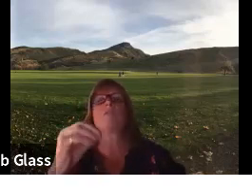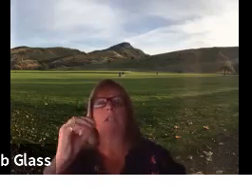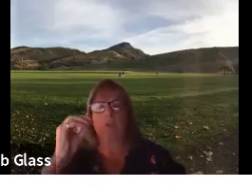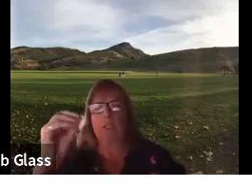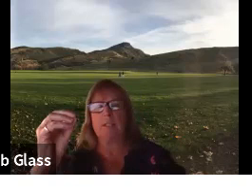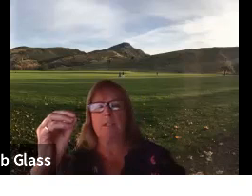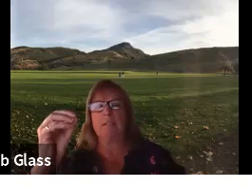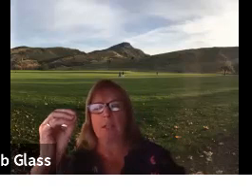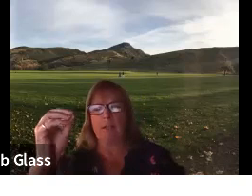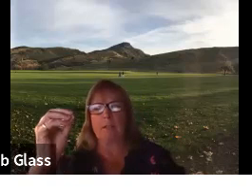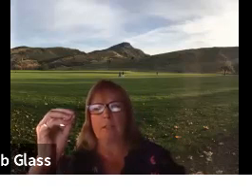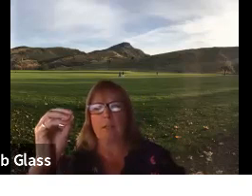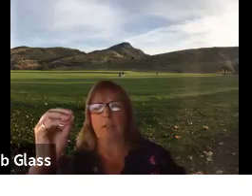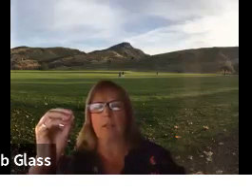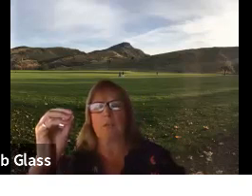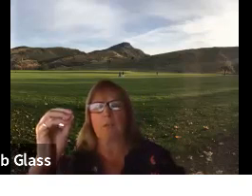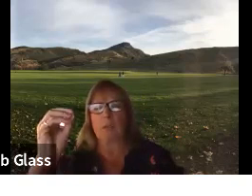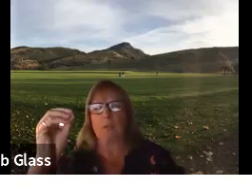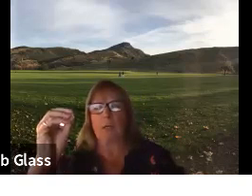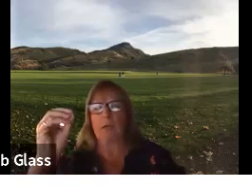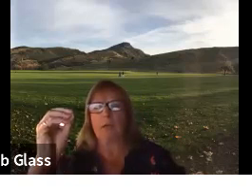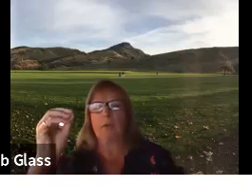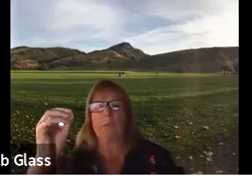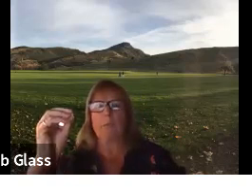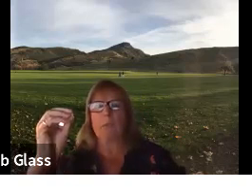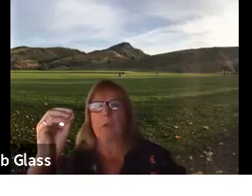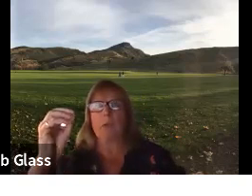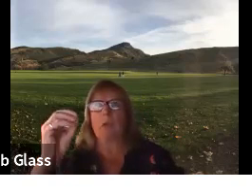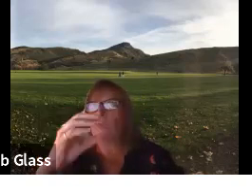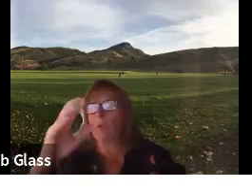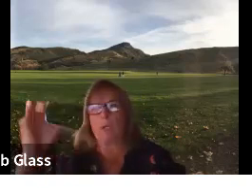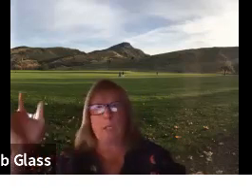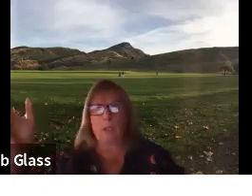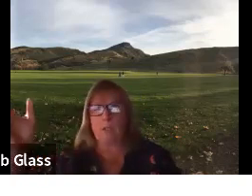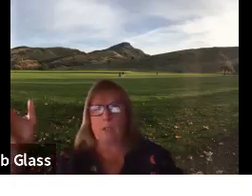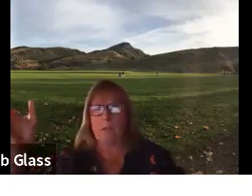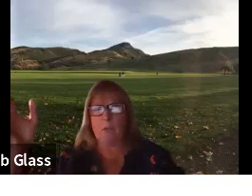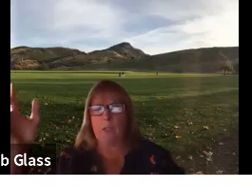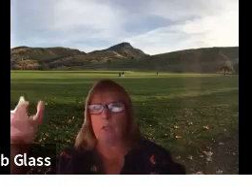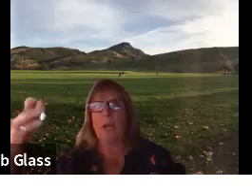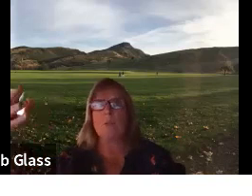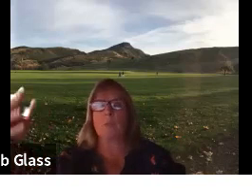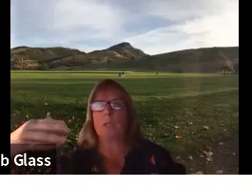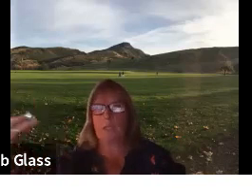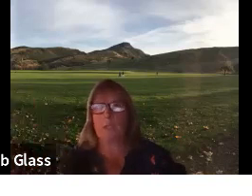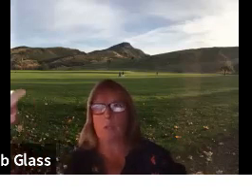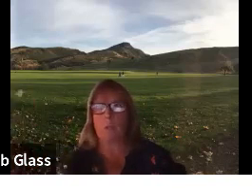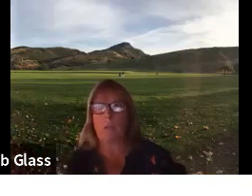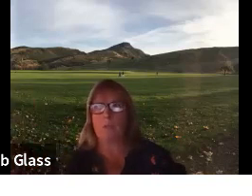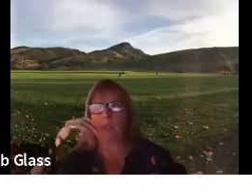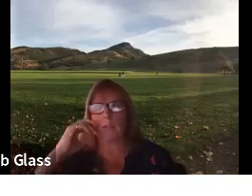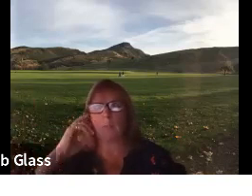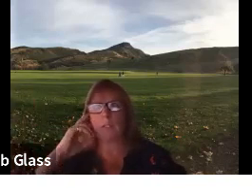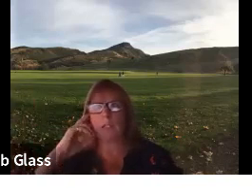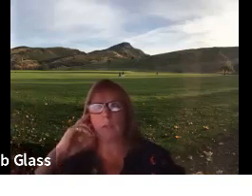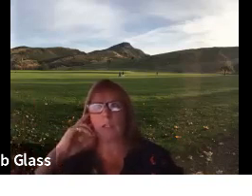ever increasing challenge in our world, where every organization, it seems, that we interact with wants us to do some kind